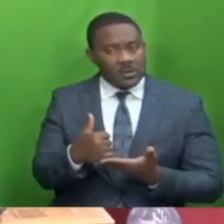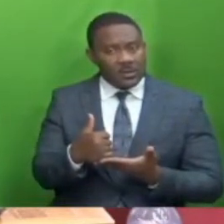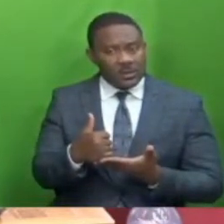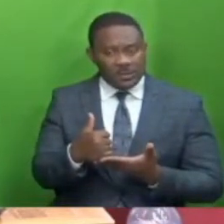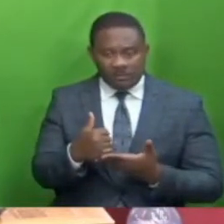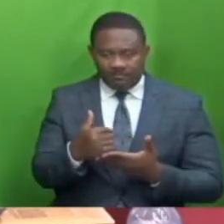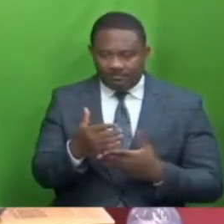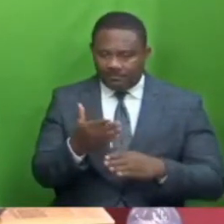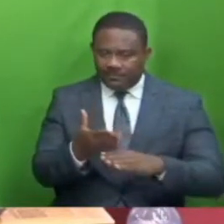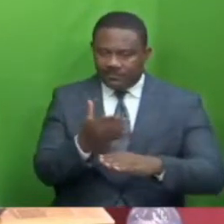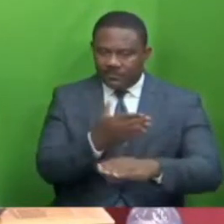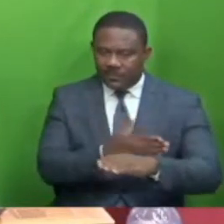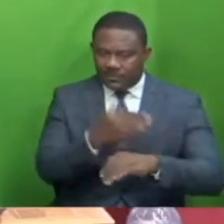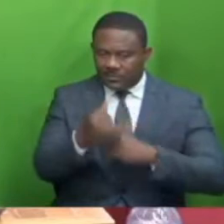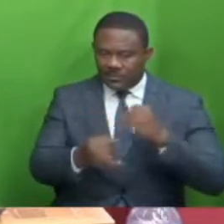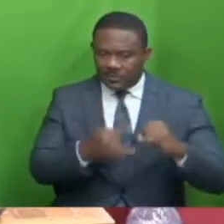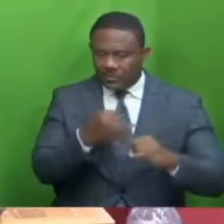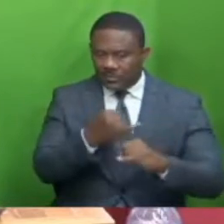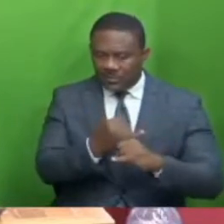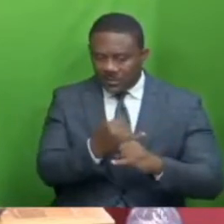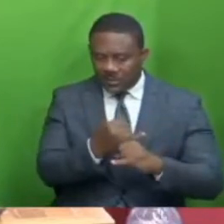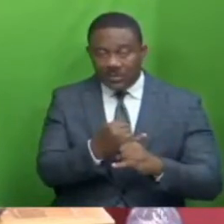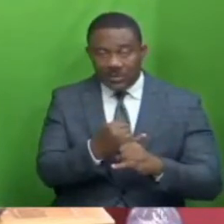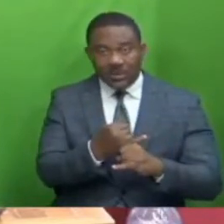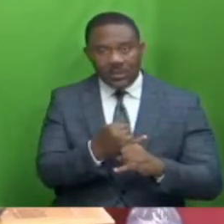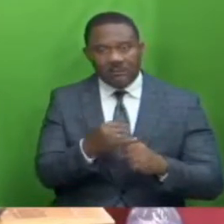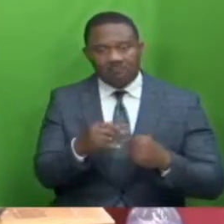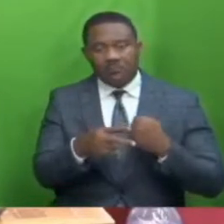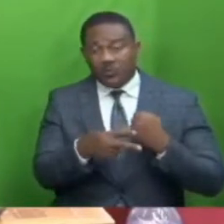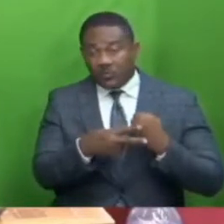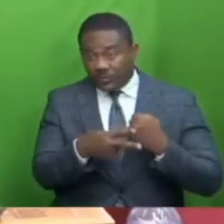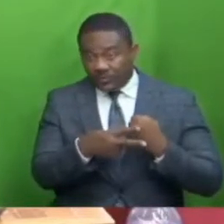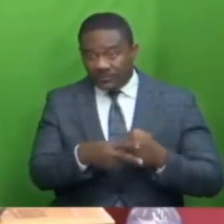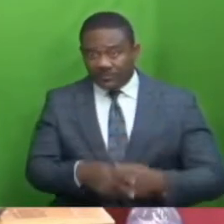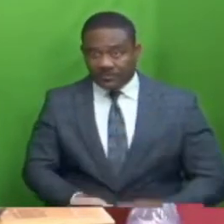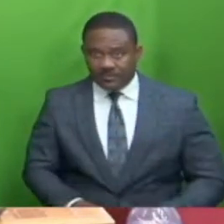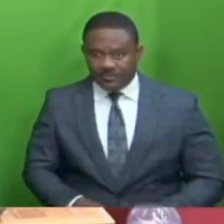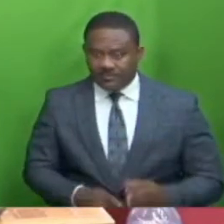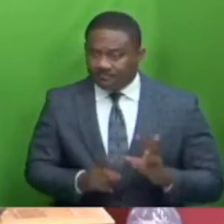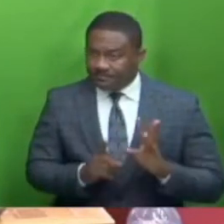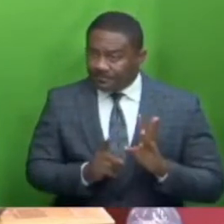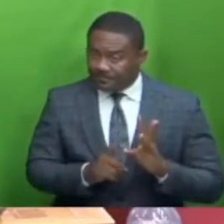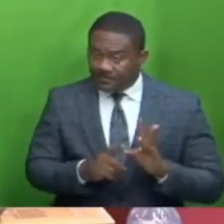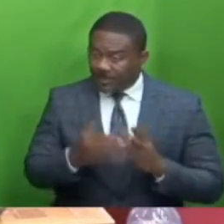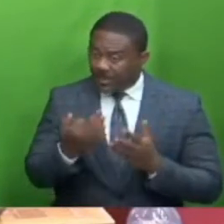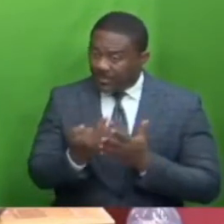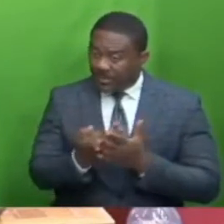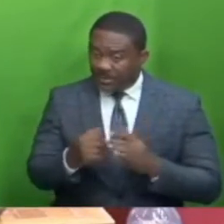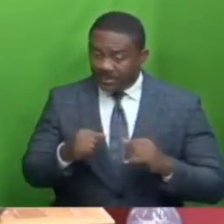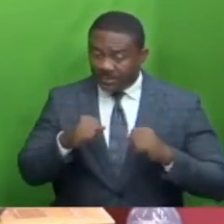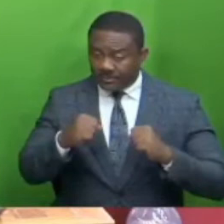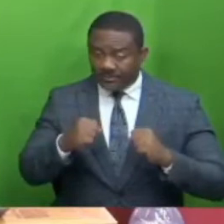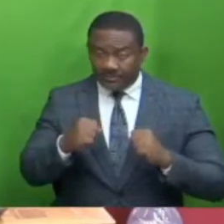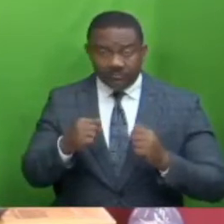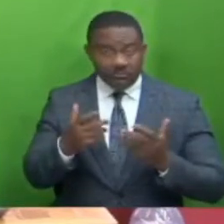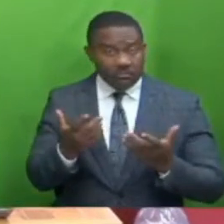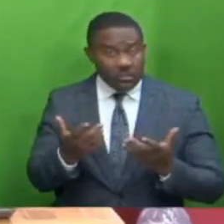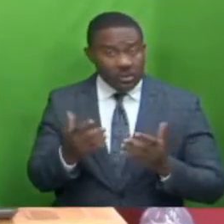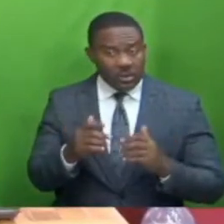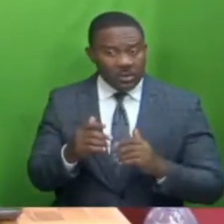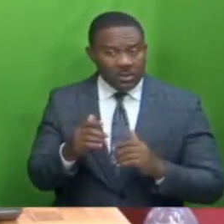reserves. 6, to restore sustainability and preserve financial stability following the domestic debt